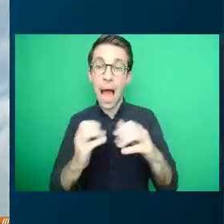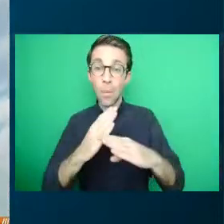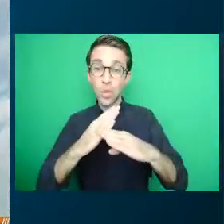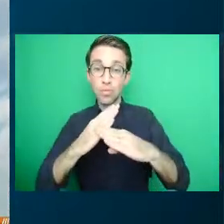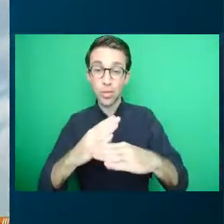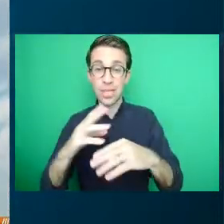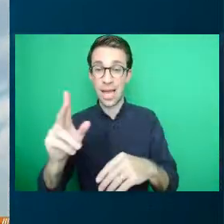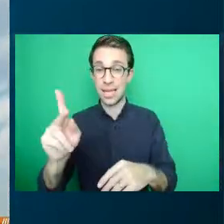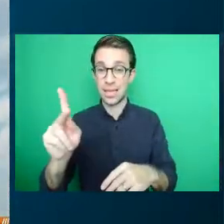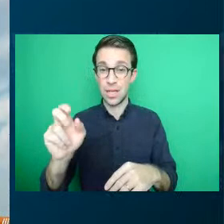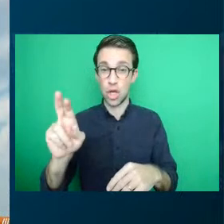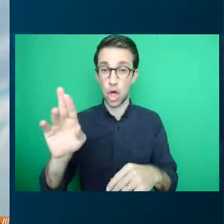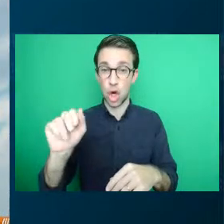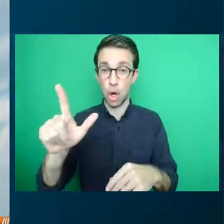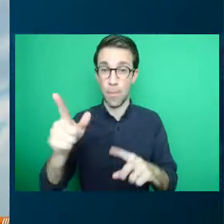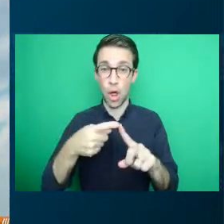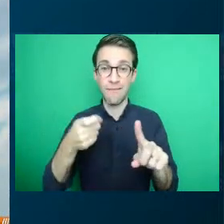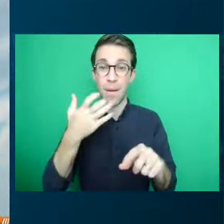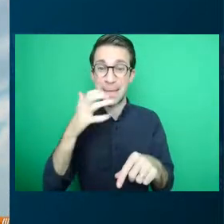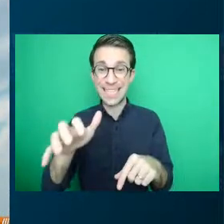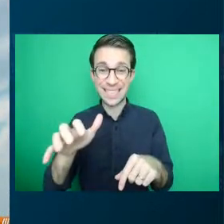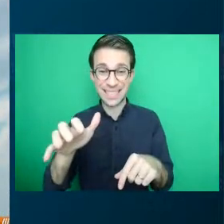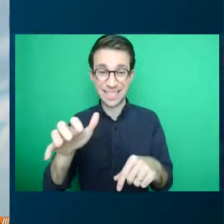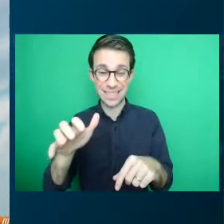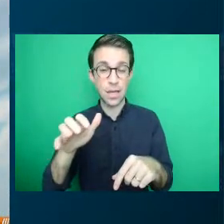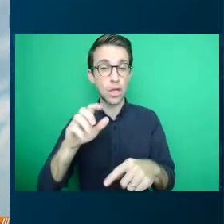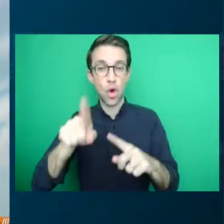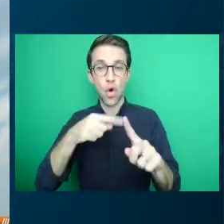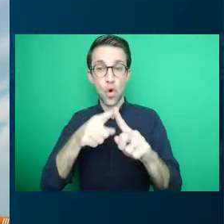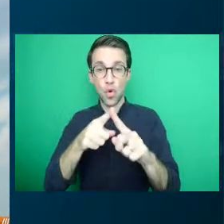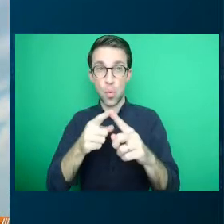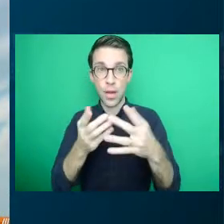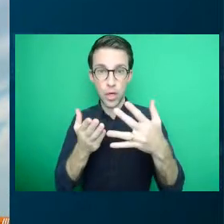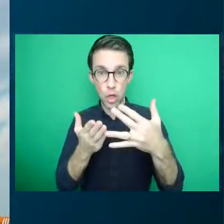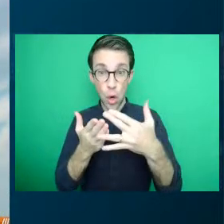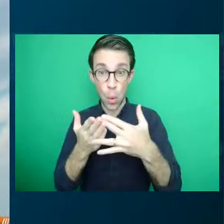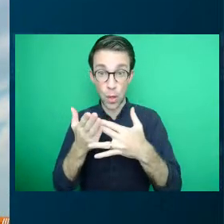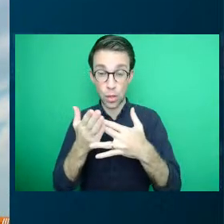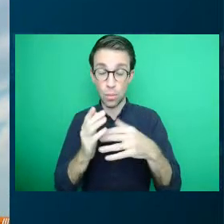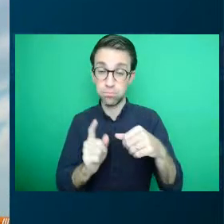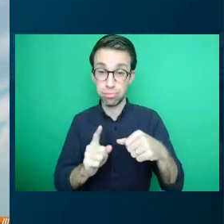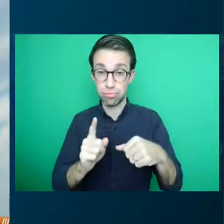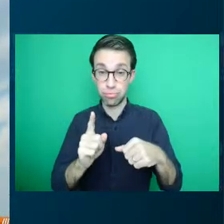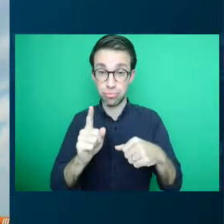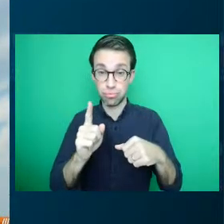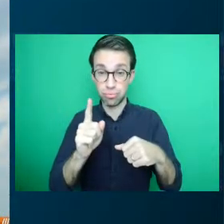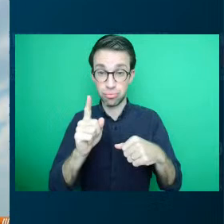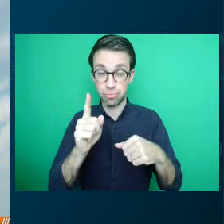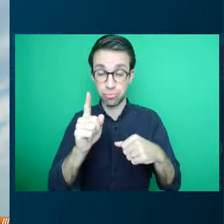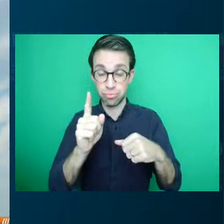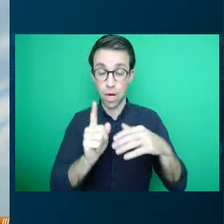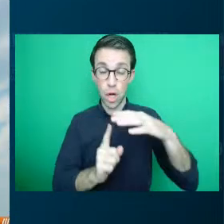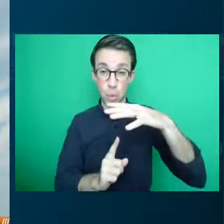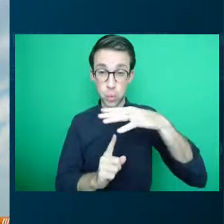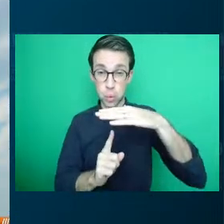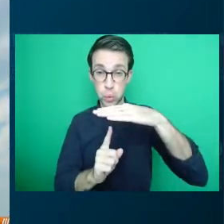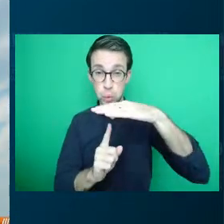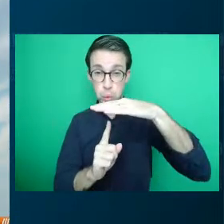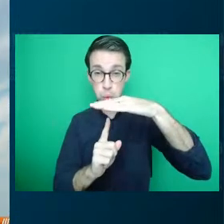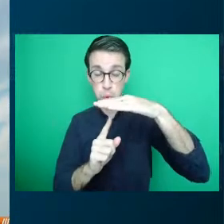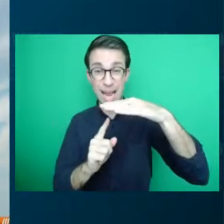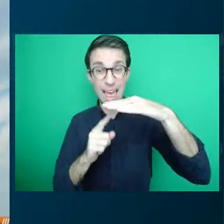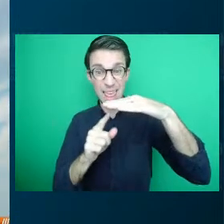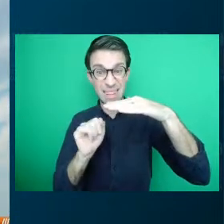the heat. So when you go through the atmosphere, you're actually pushing the atmosphere out of the way so hard that it gets really hot. You compress the air and it heats